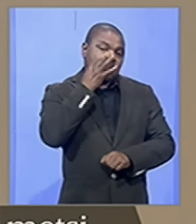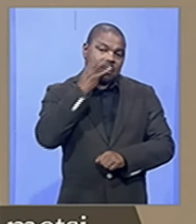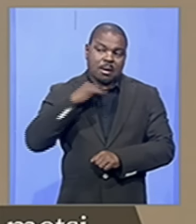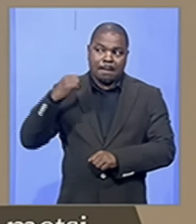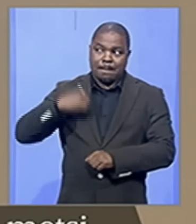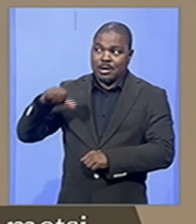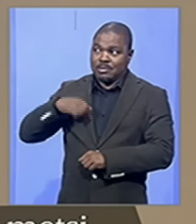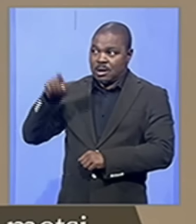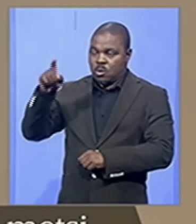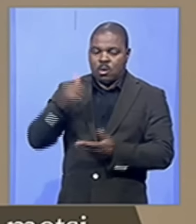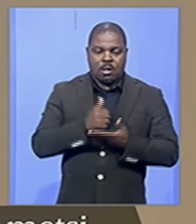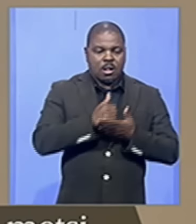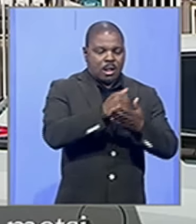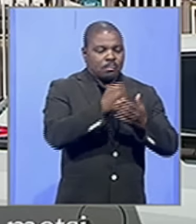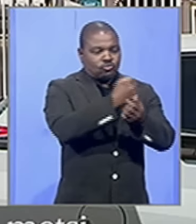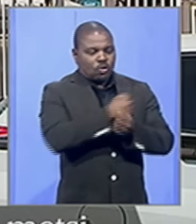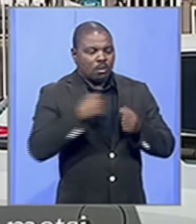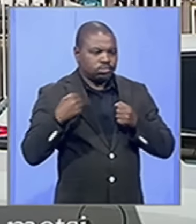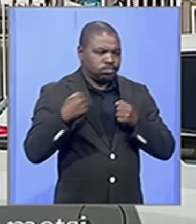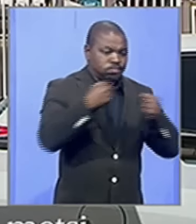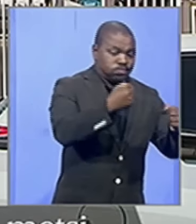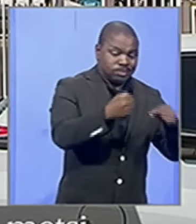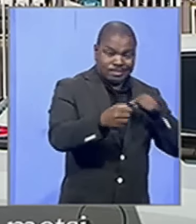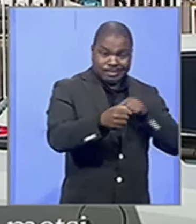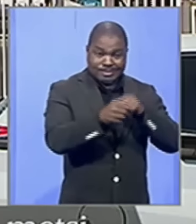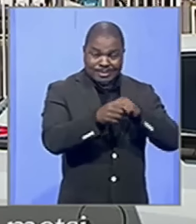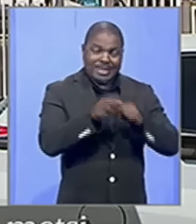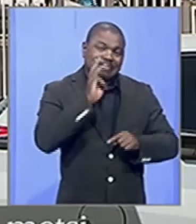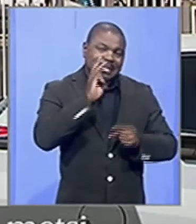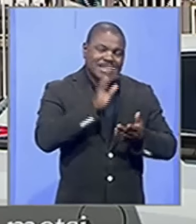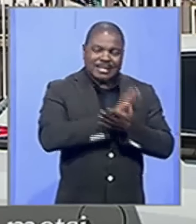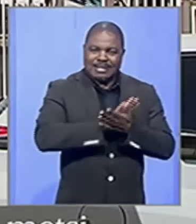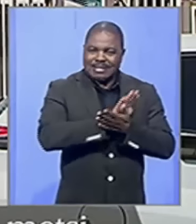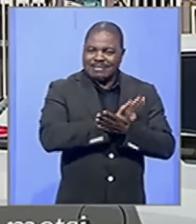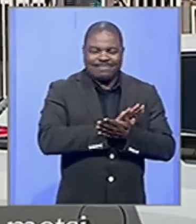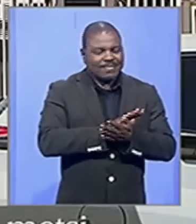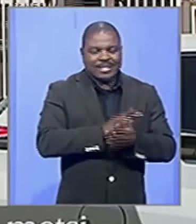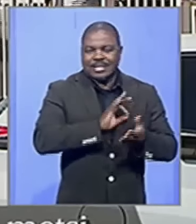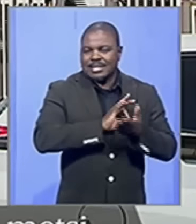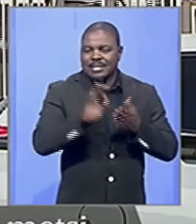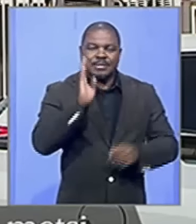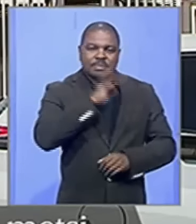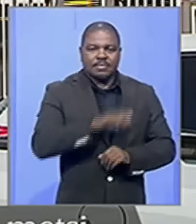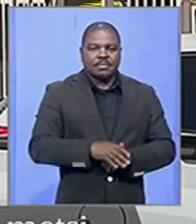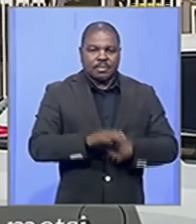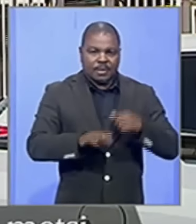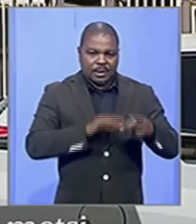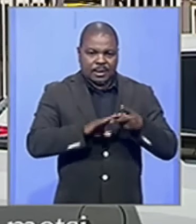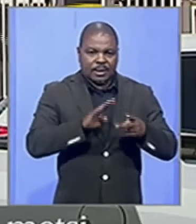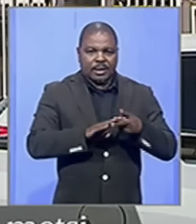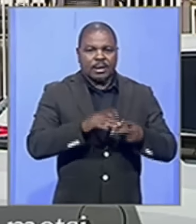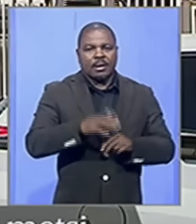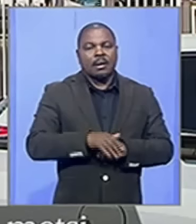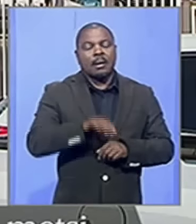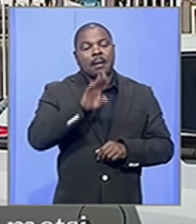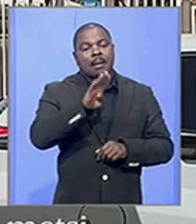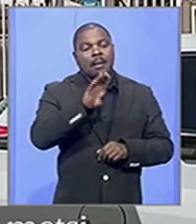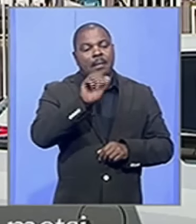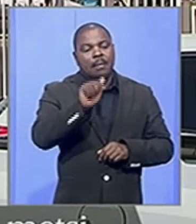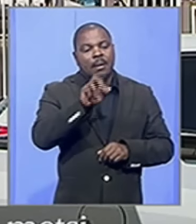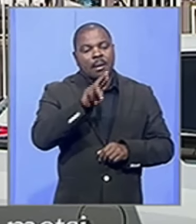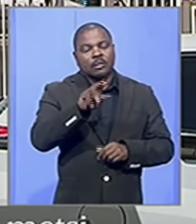masipala ka traka ya metsi ga phepa masipala wa re tlamelo ya metsi kwa kgalong e o ithibeletswe ke boto ya metsi ya Val Central